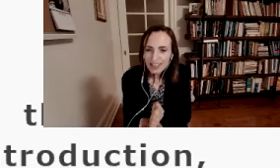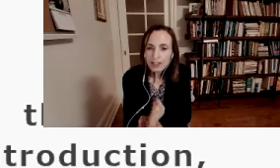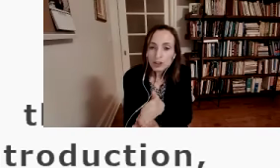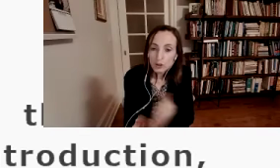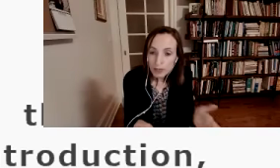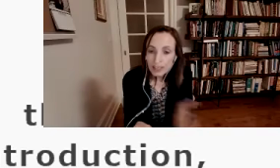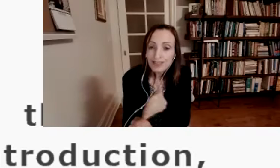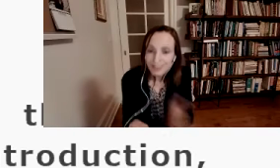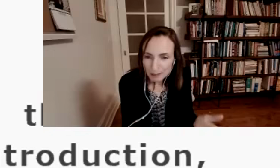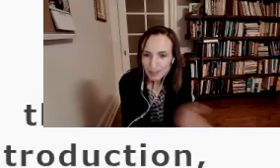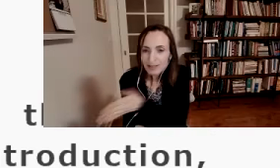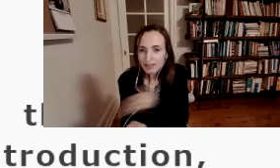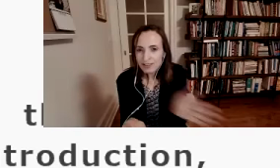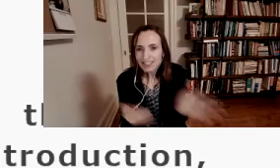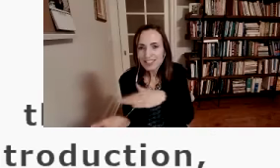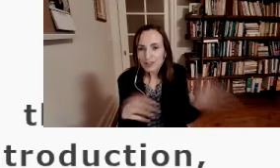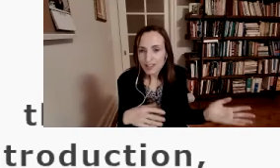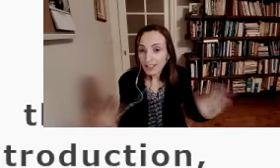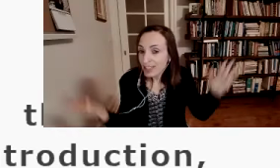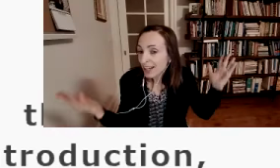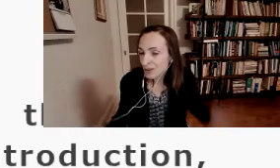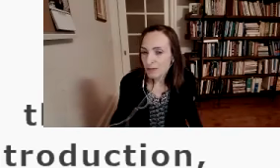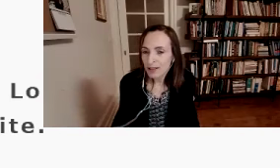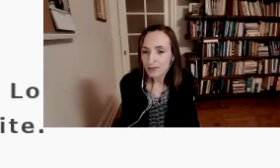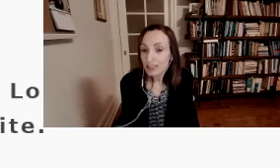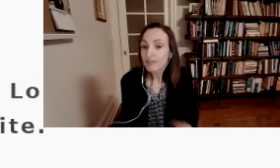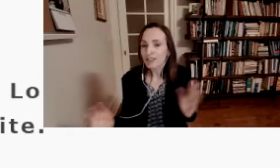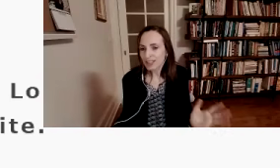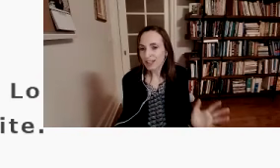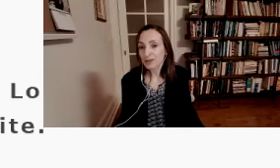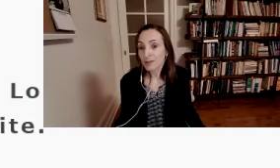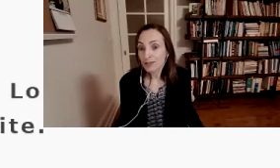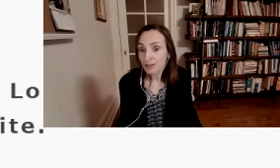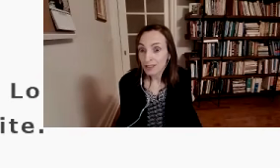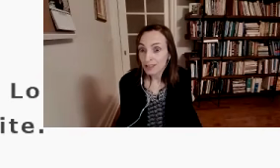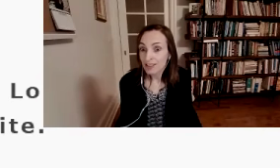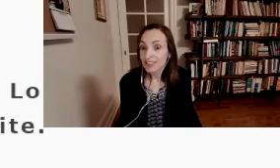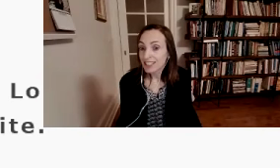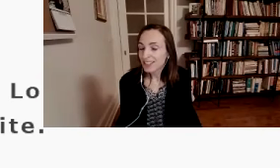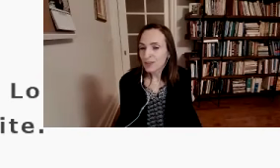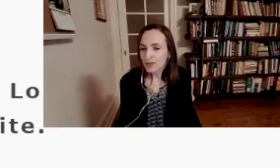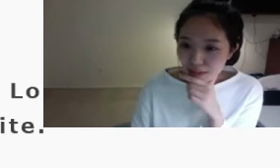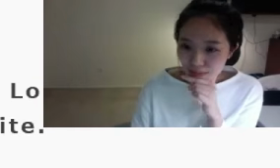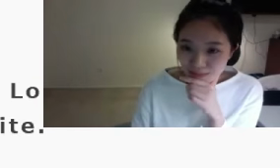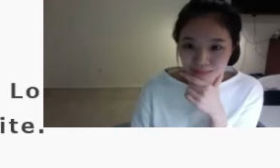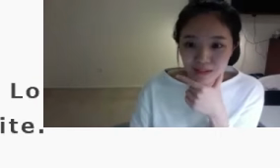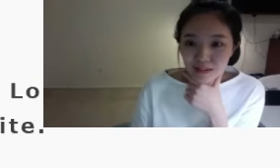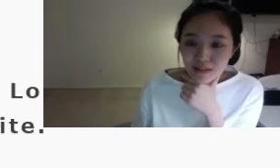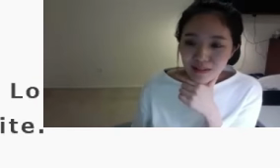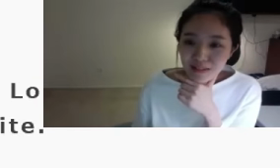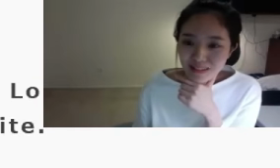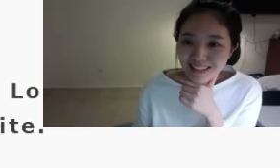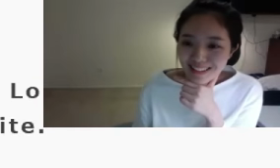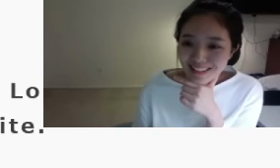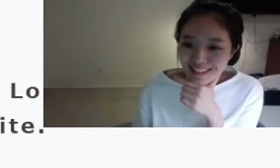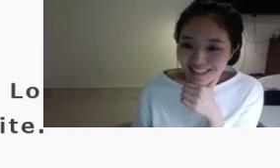nonlinearity, but that there's gradients maybe on either side of a category boundary, if there's a category boundary at all. So Yeah. I'm very